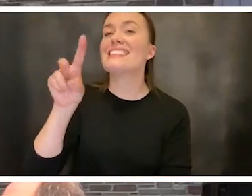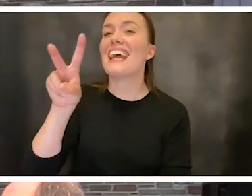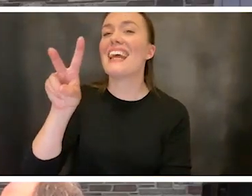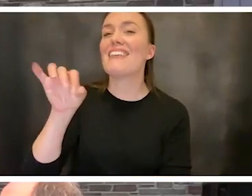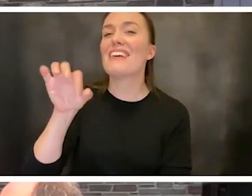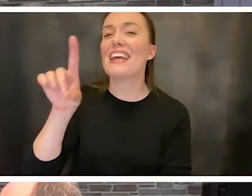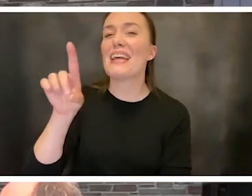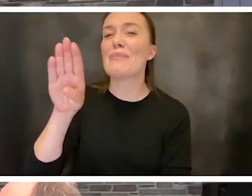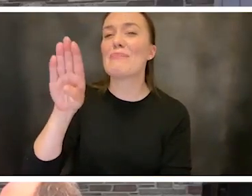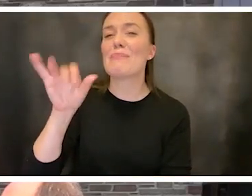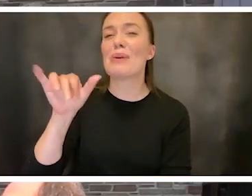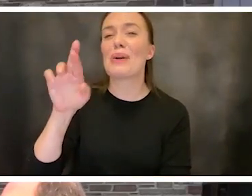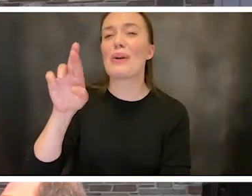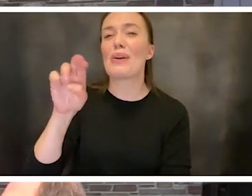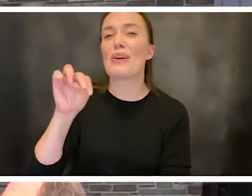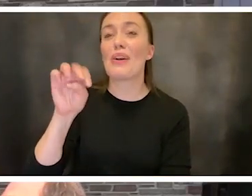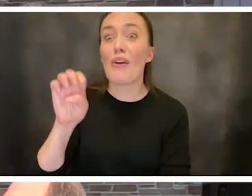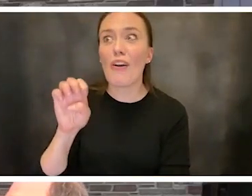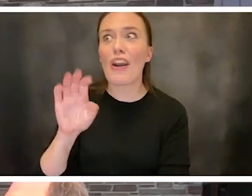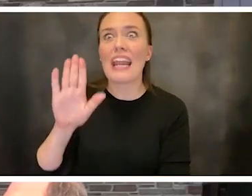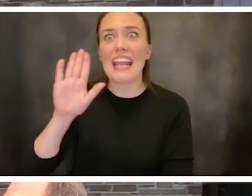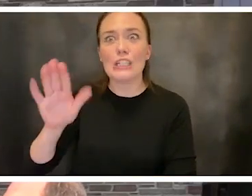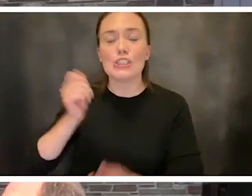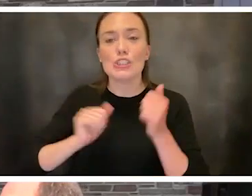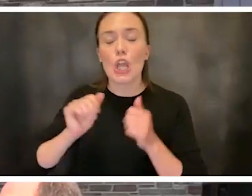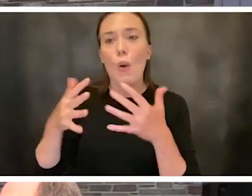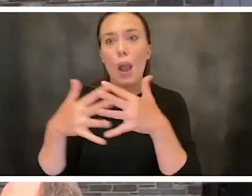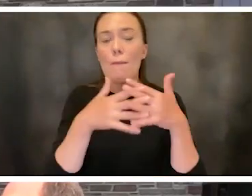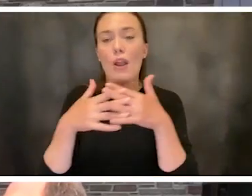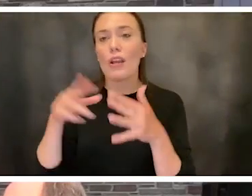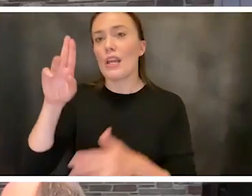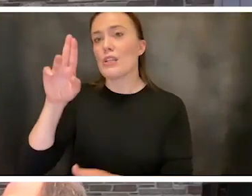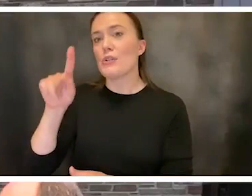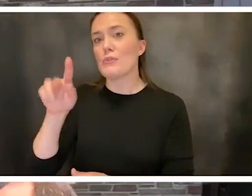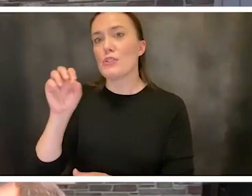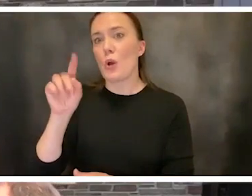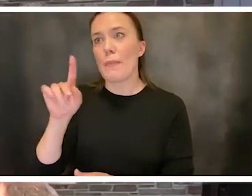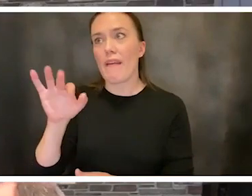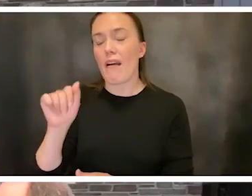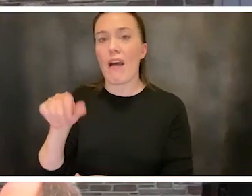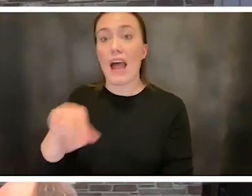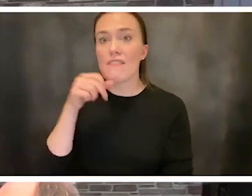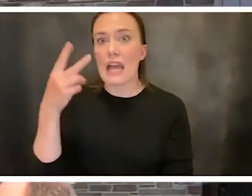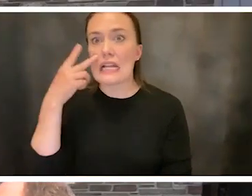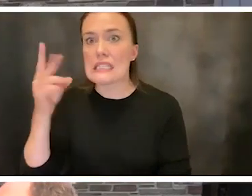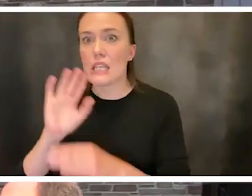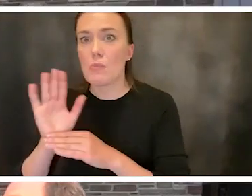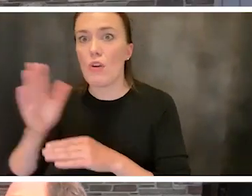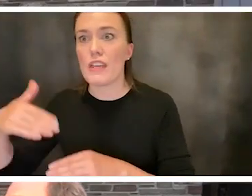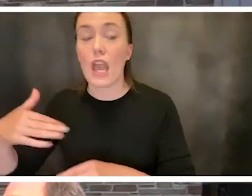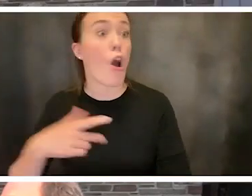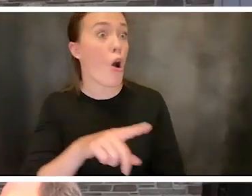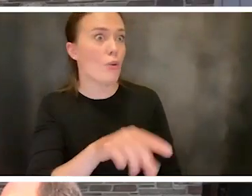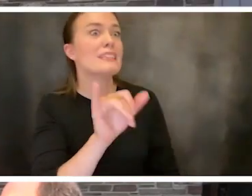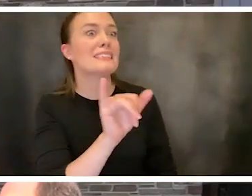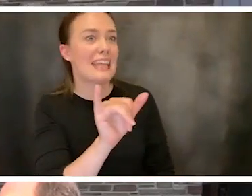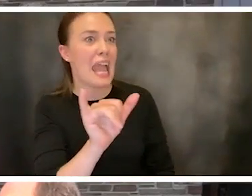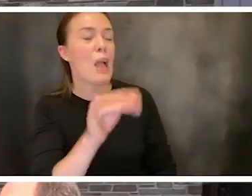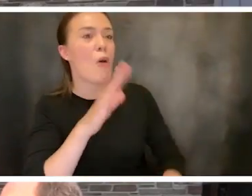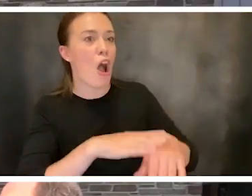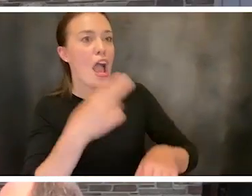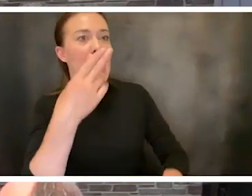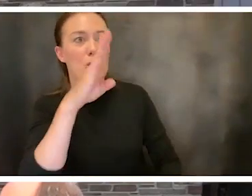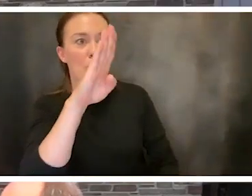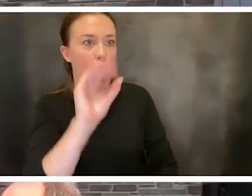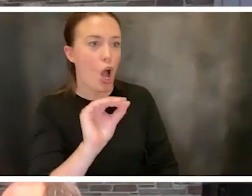I haven't seen the Spike Lee I movie want to yet. See the movie I know, too. Just came out on I just HBO. Got HBO for we're that reason. Working, we're working with that yeah. company doing a promotion in store now. Oh, great. Where they